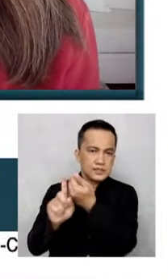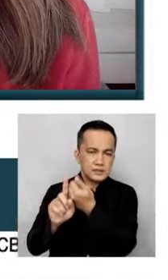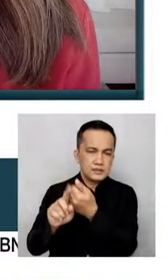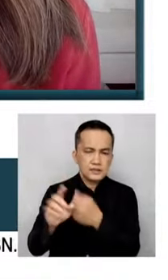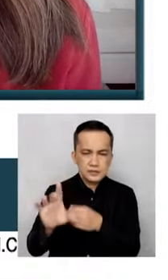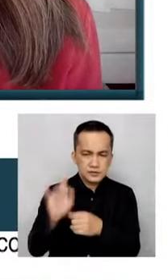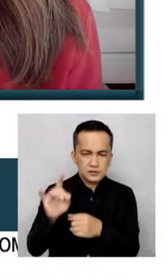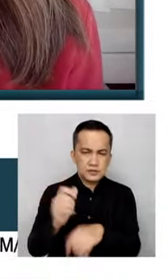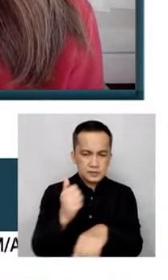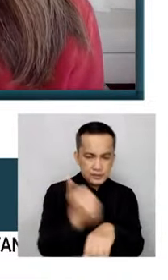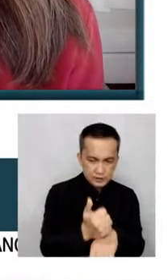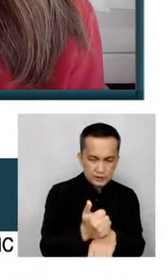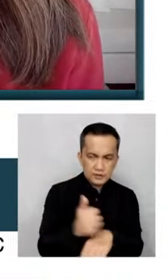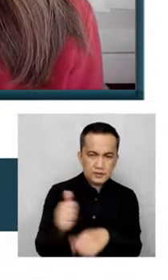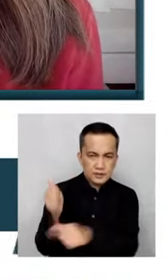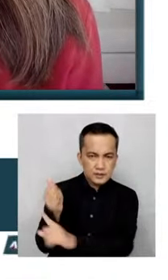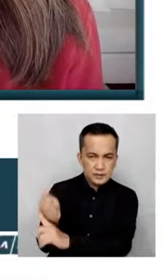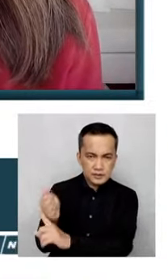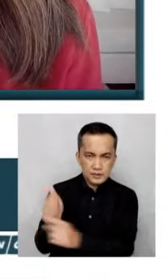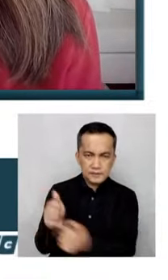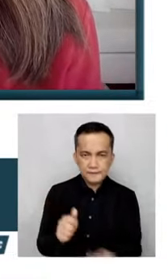designate his chief of staff